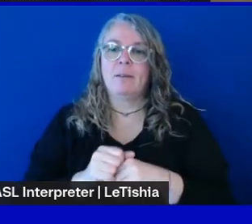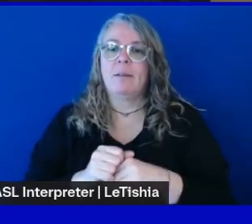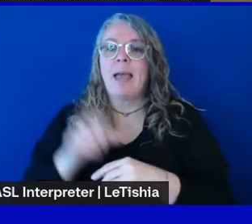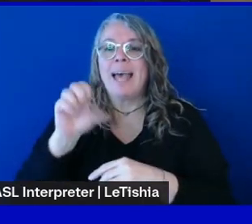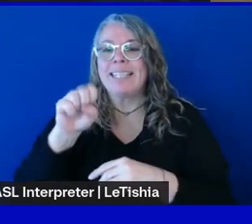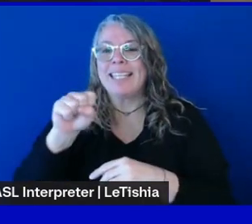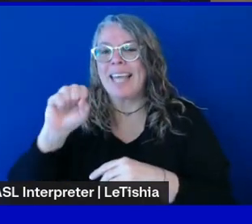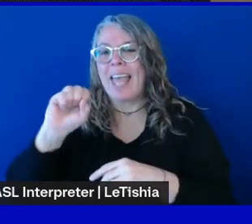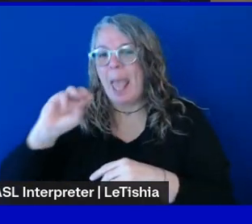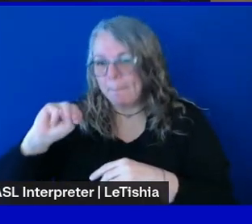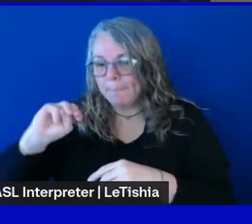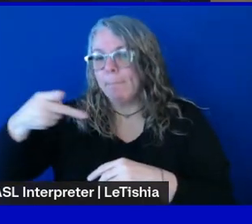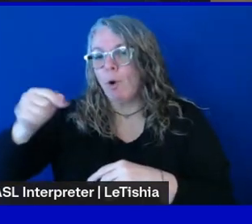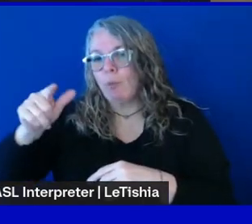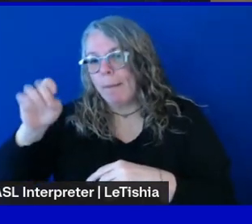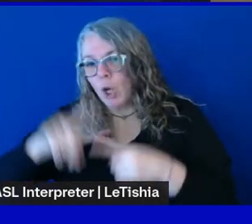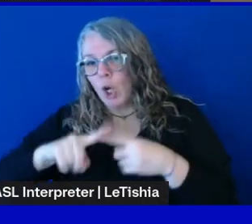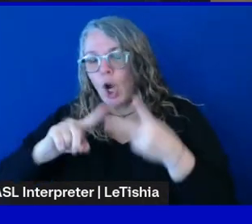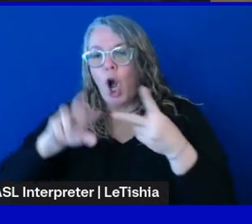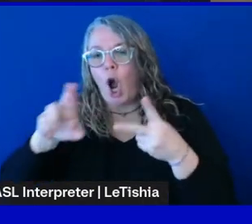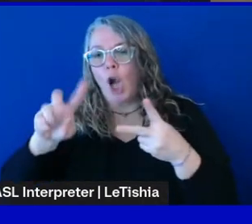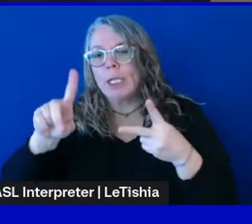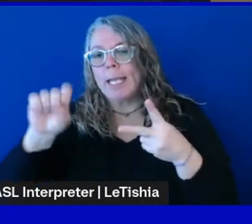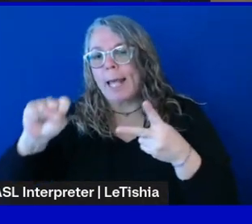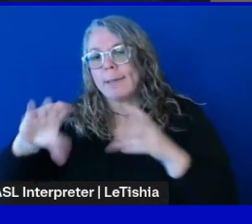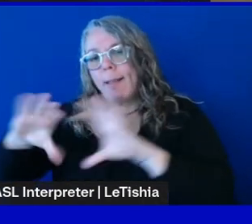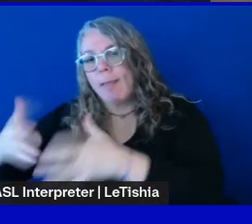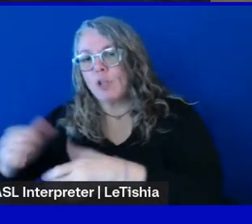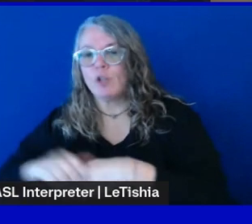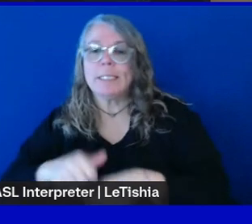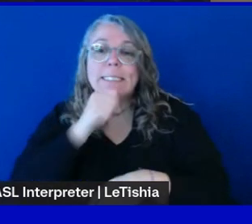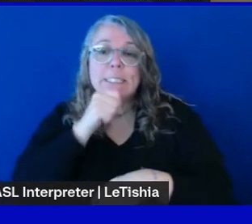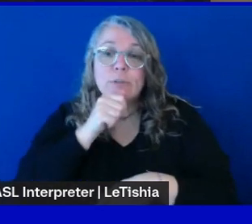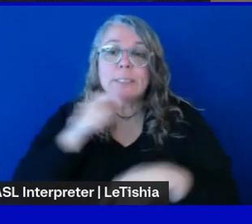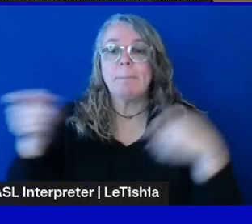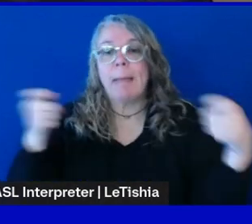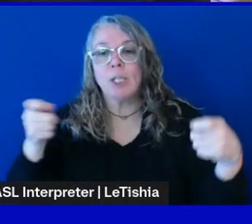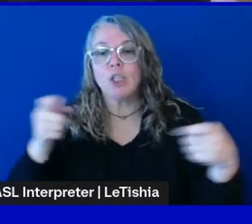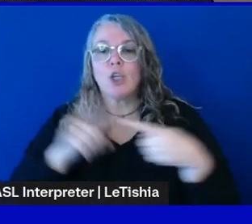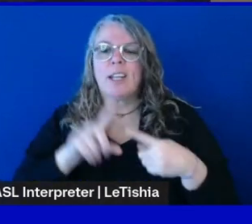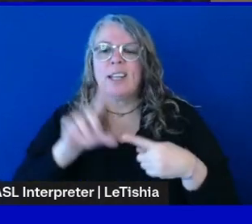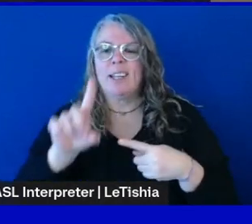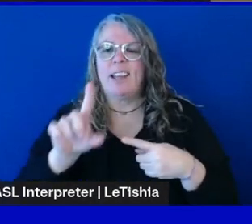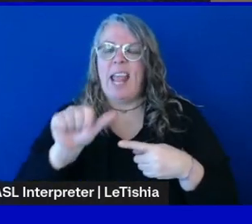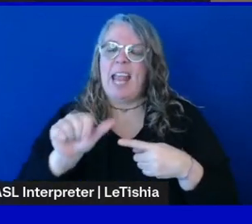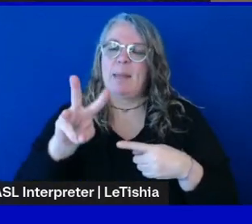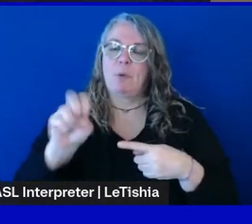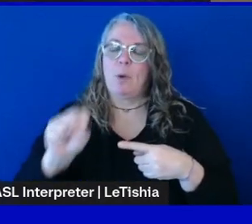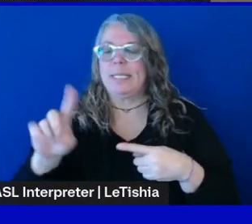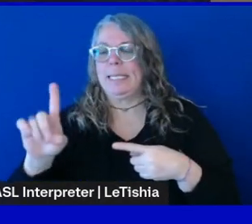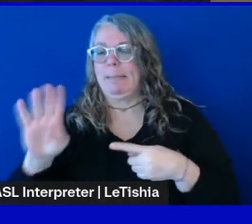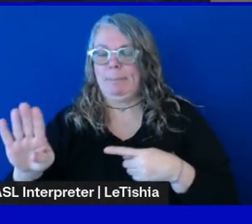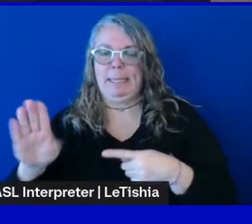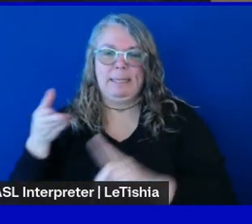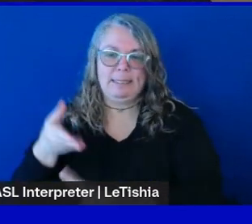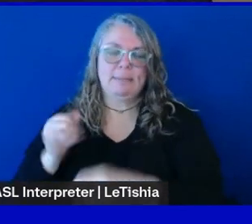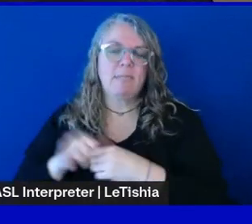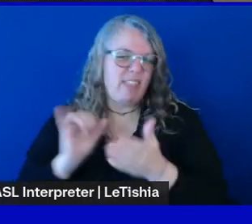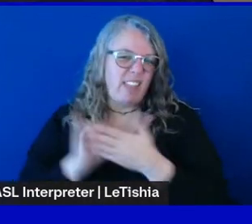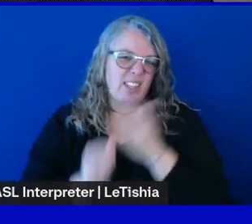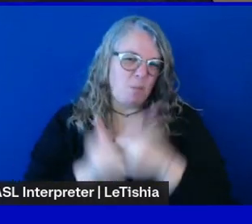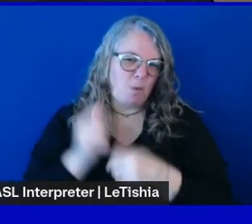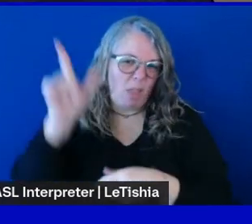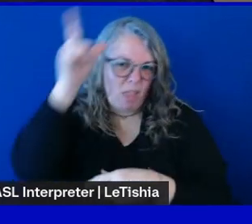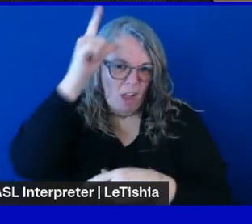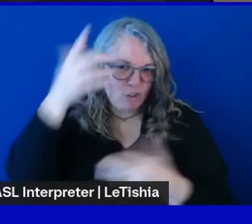RDS cluster, secrets manager version, and database instance. So those are probably the most logical ones where